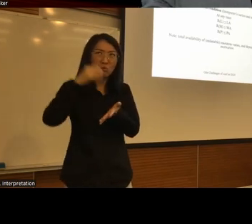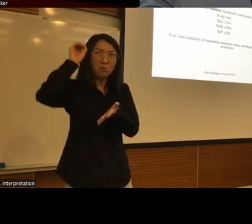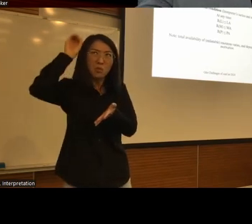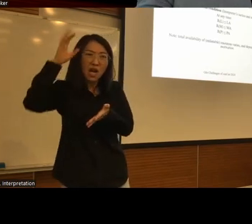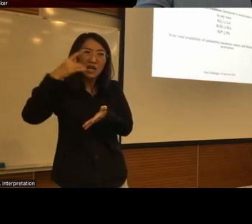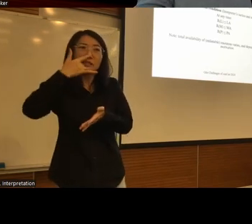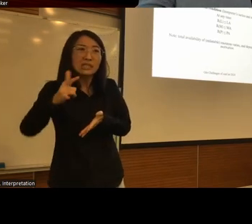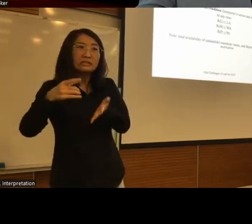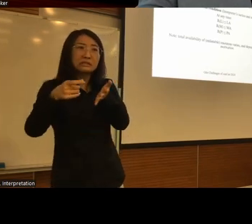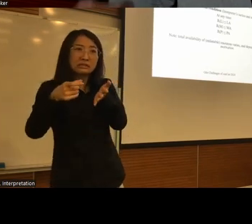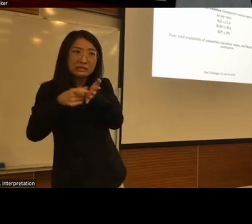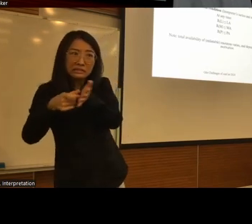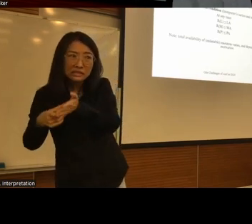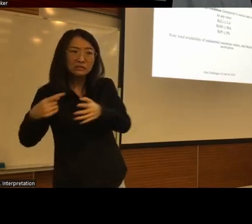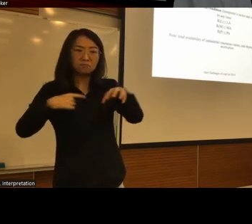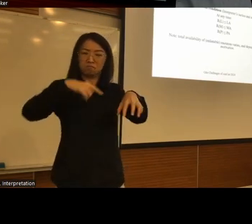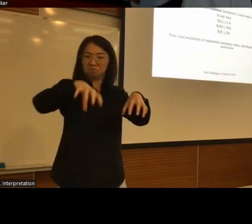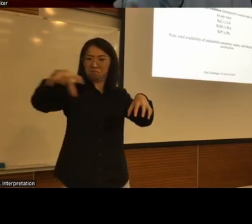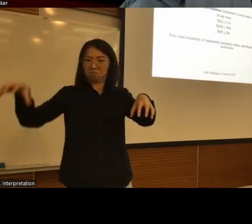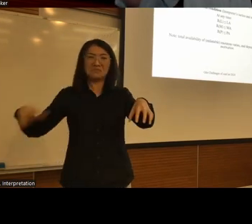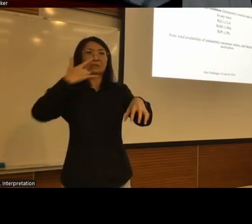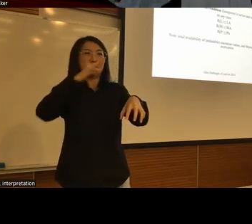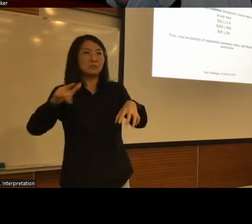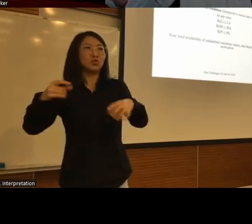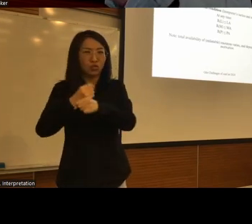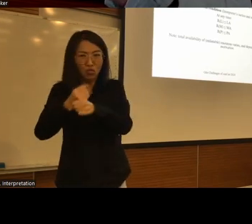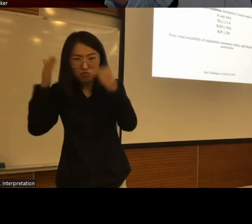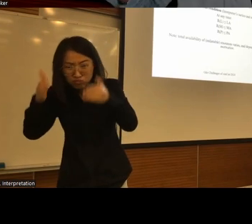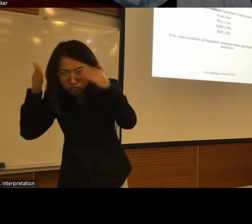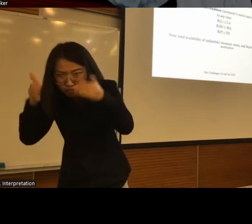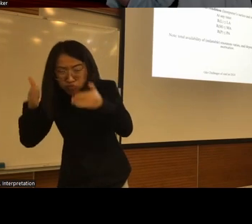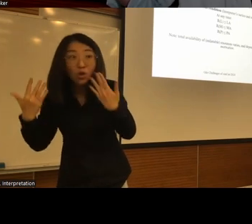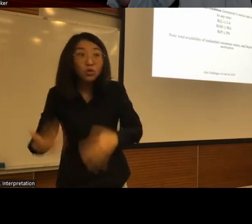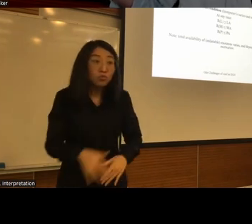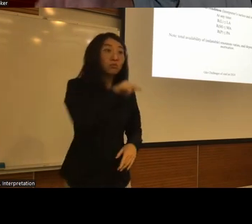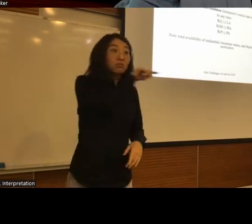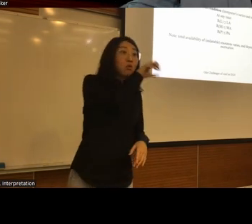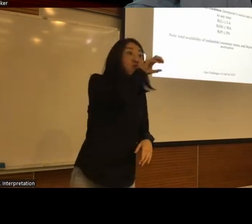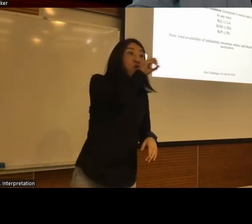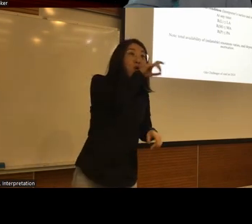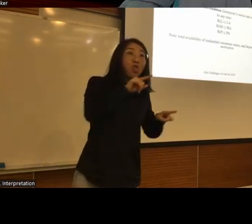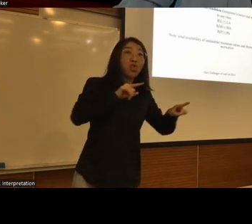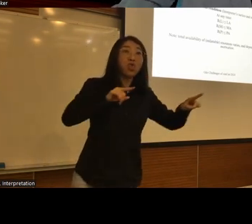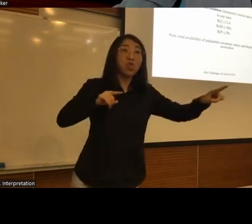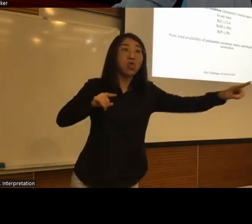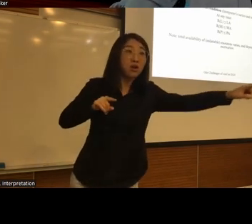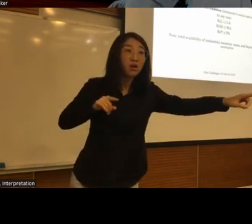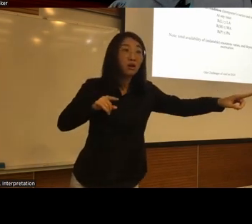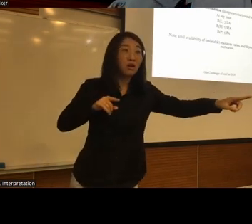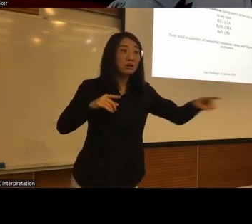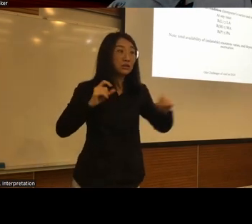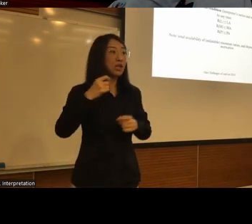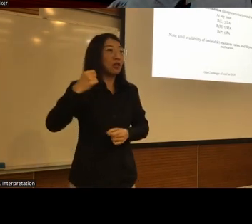something in my signing space, and I will do this and I will do that. By that time, when you do that, you don't have enough